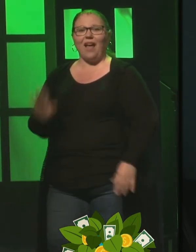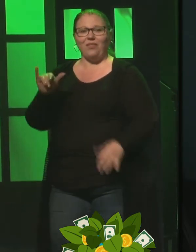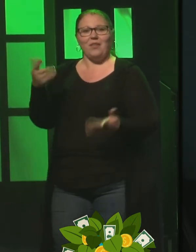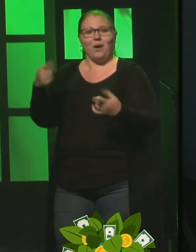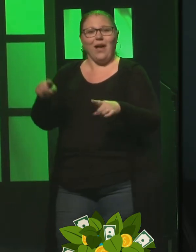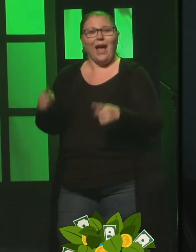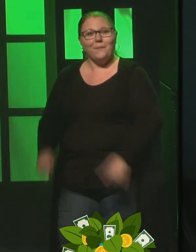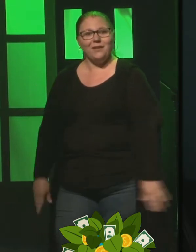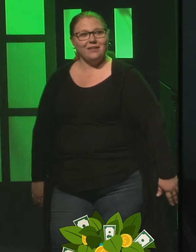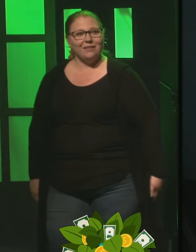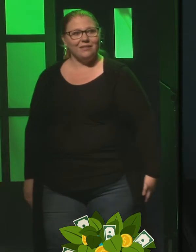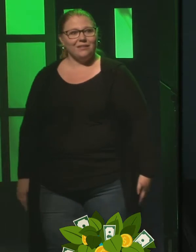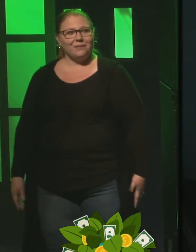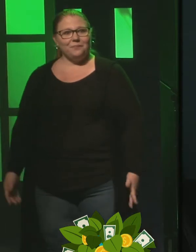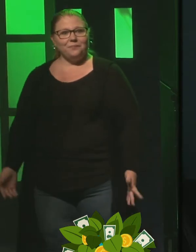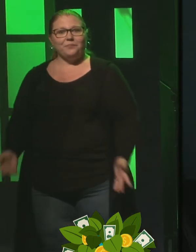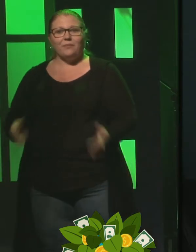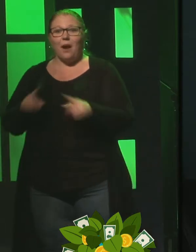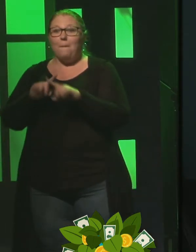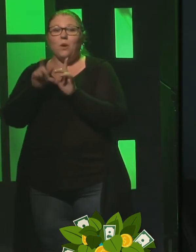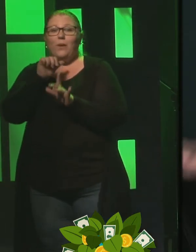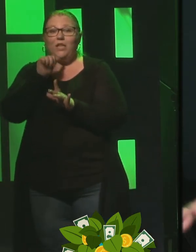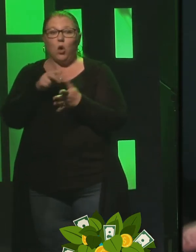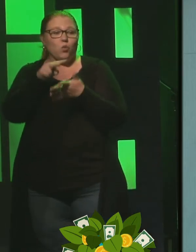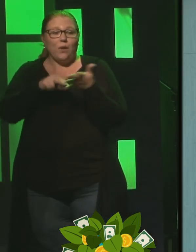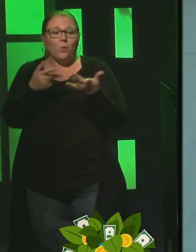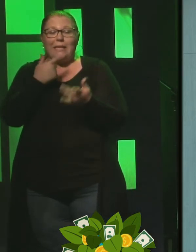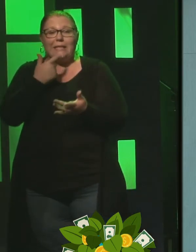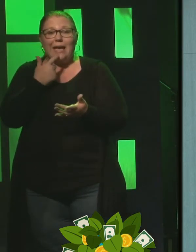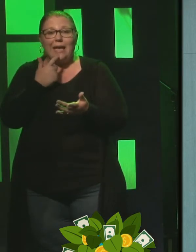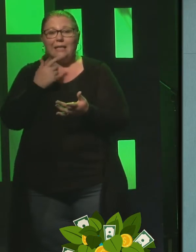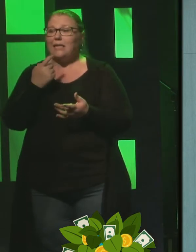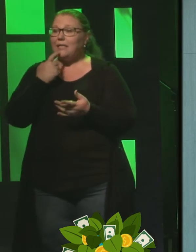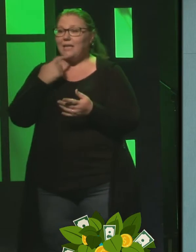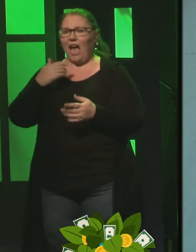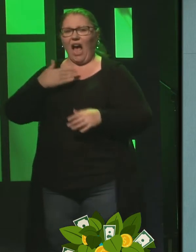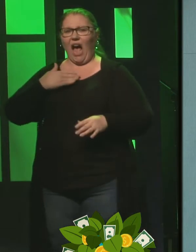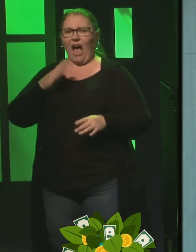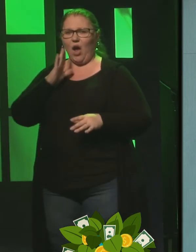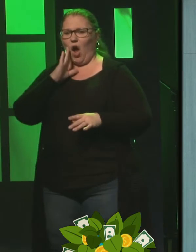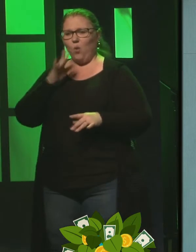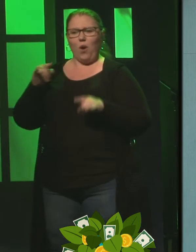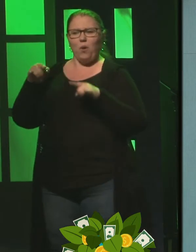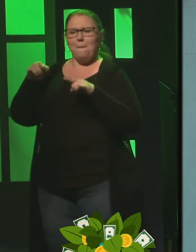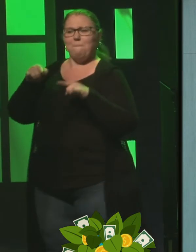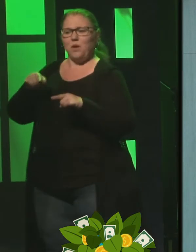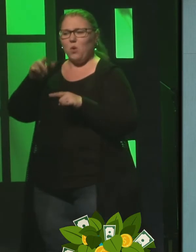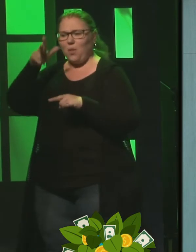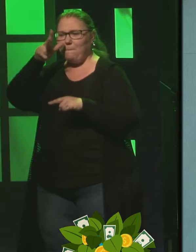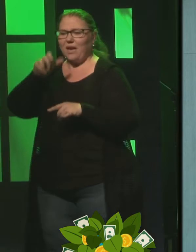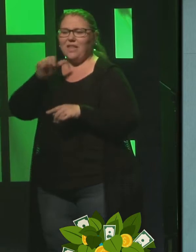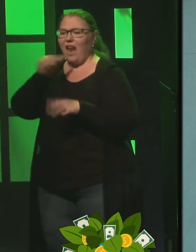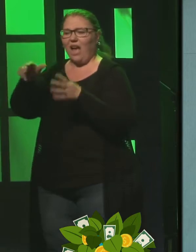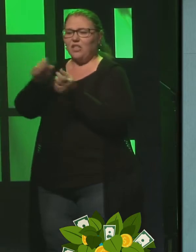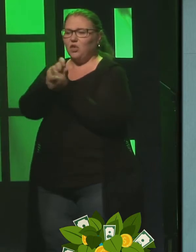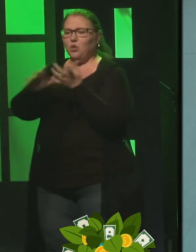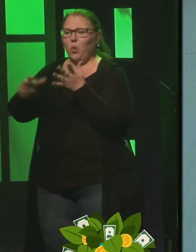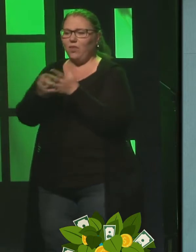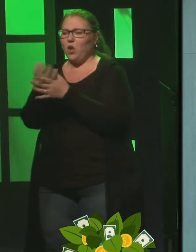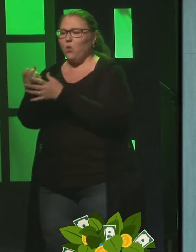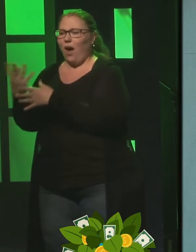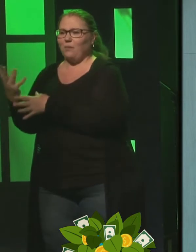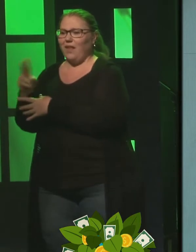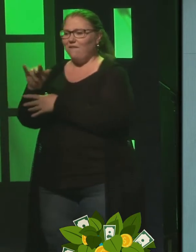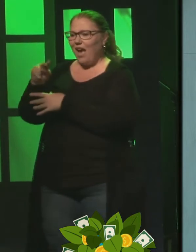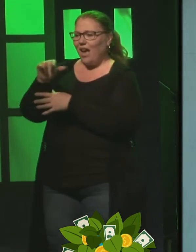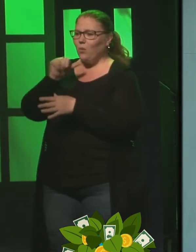to happen. But we don't read what it says next. It says, I will rebuke the locust for you so that it will not destroy your crops. And the vine in the field will